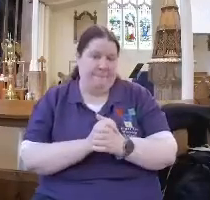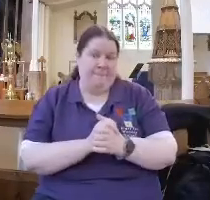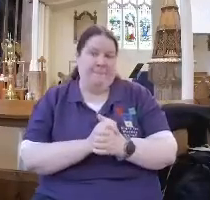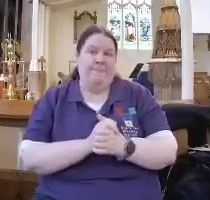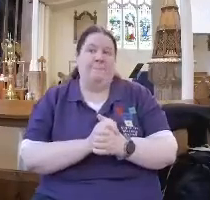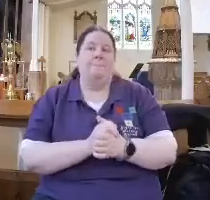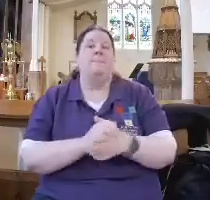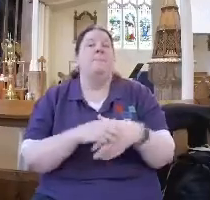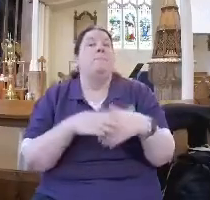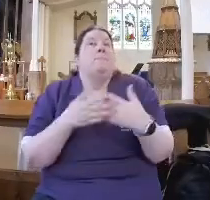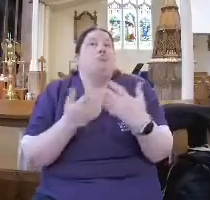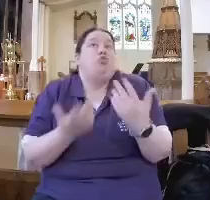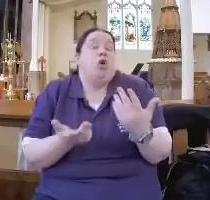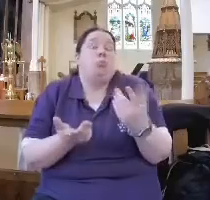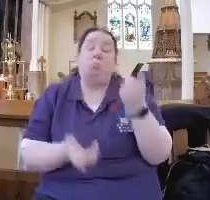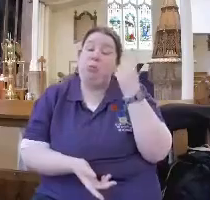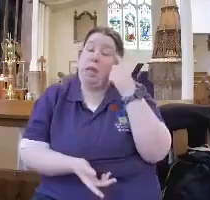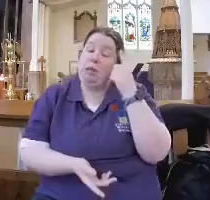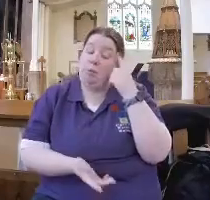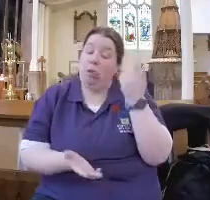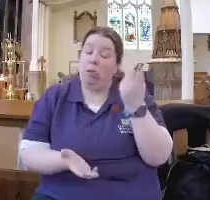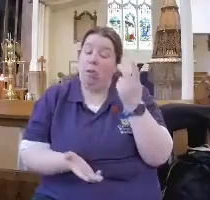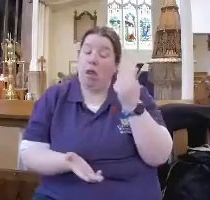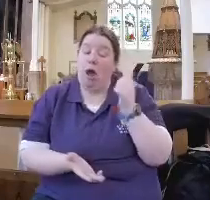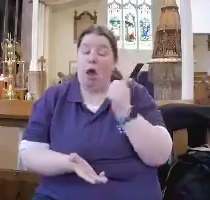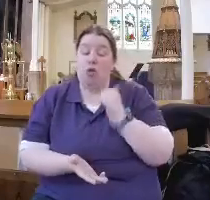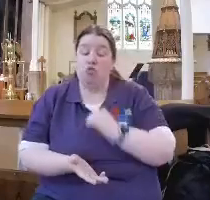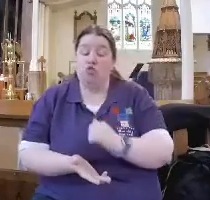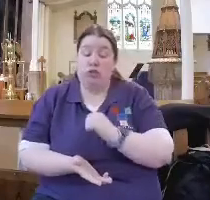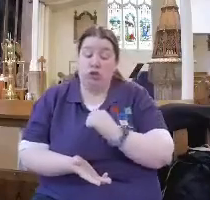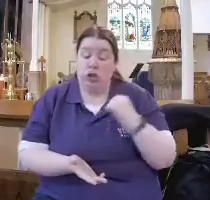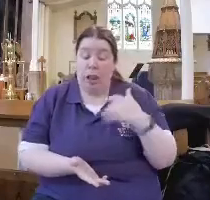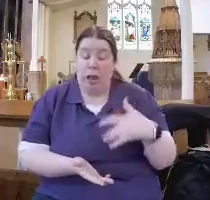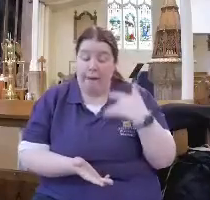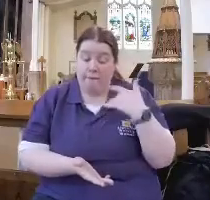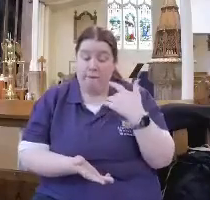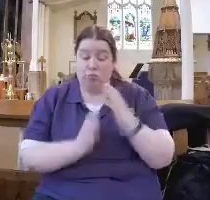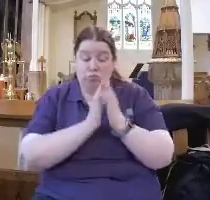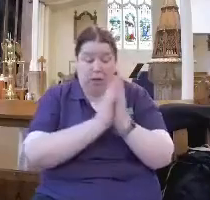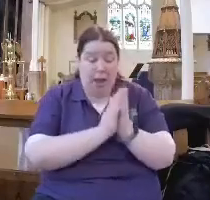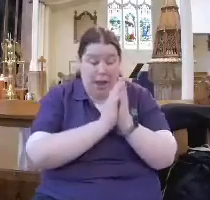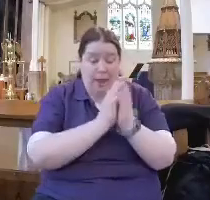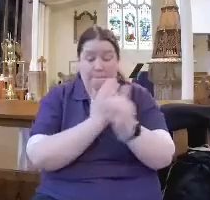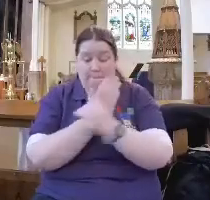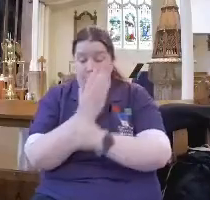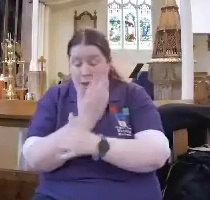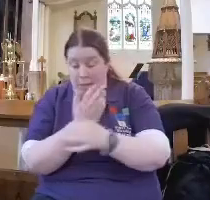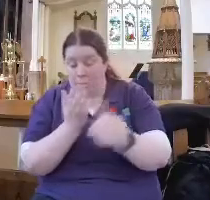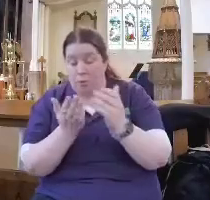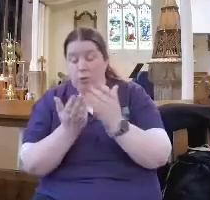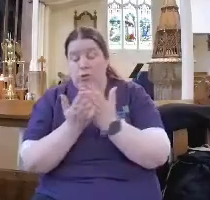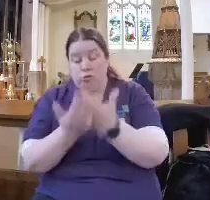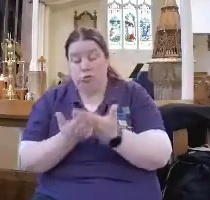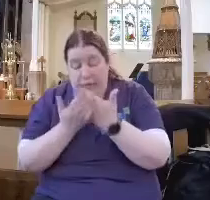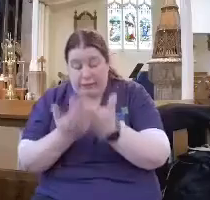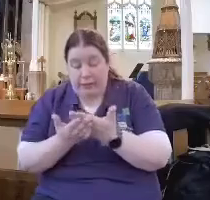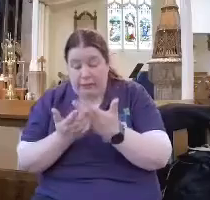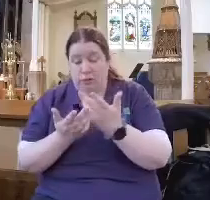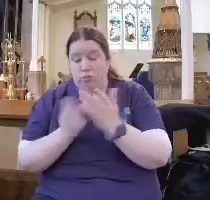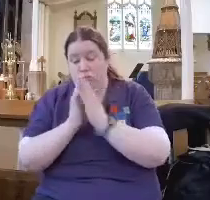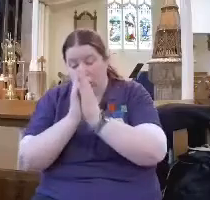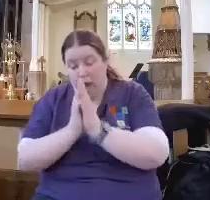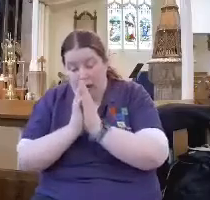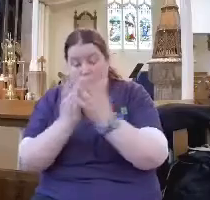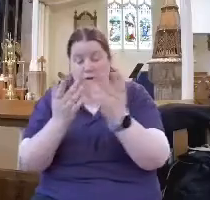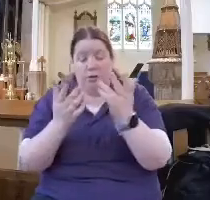So it seems sensible that our Christian life of prayer and Bible study and church and Christian service